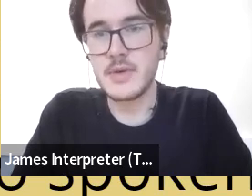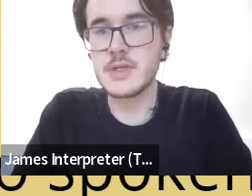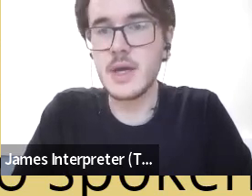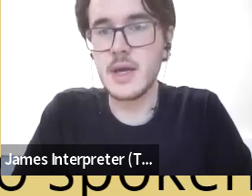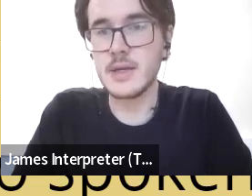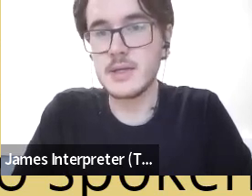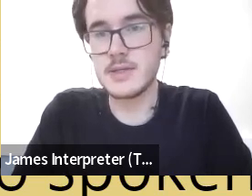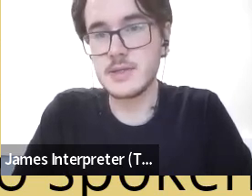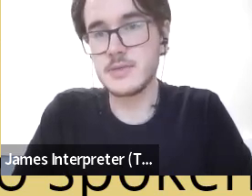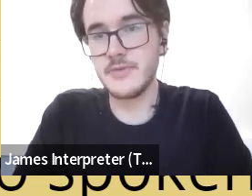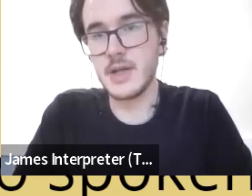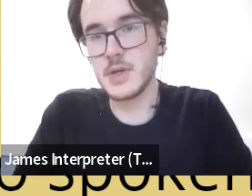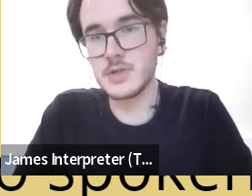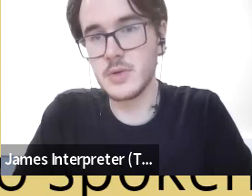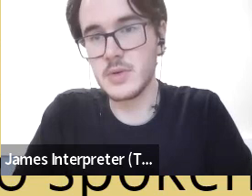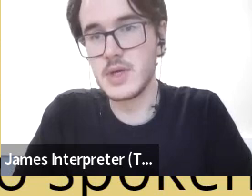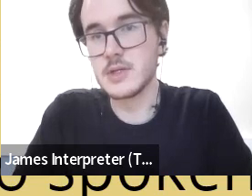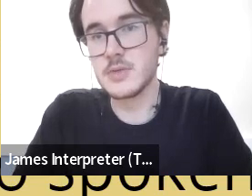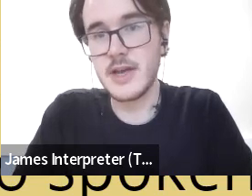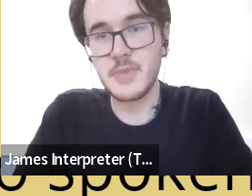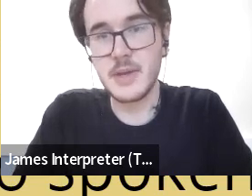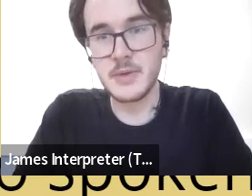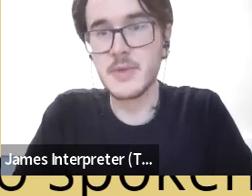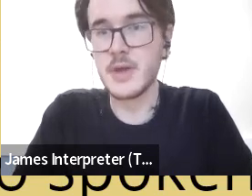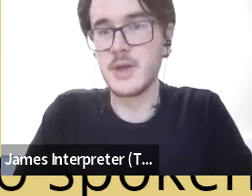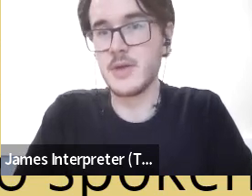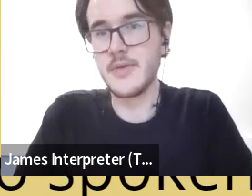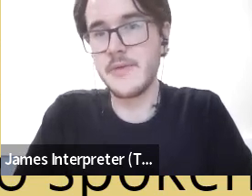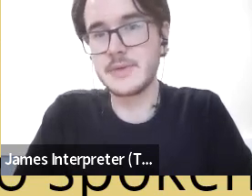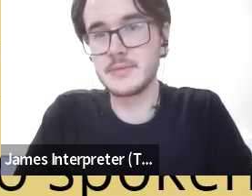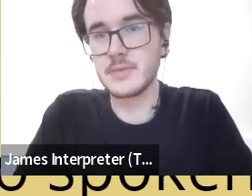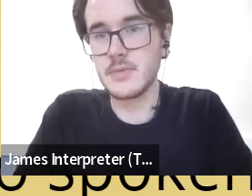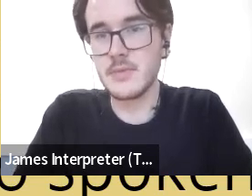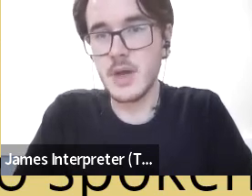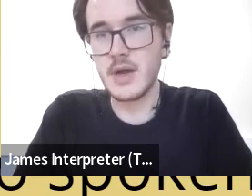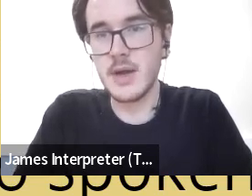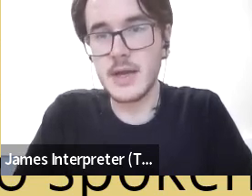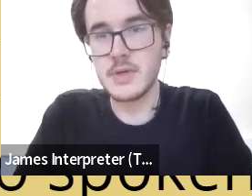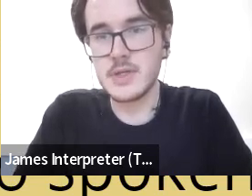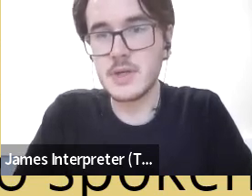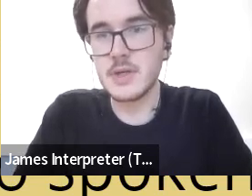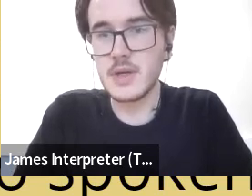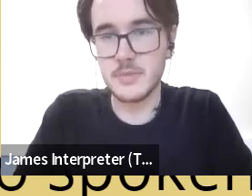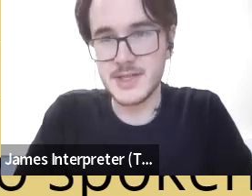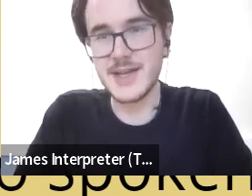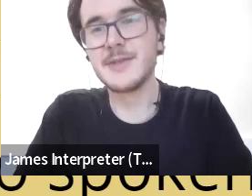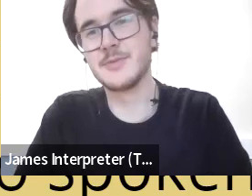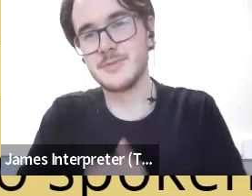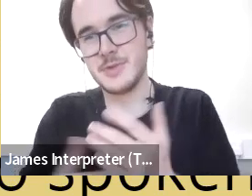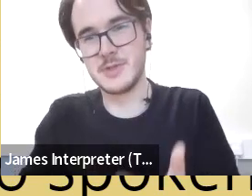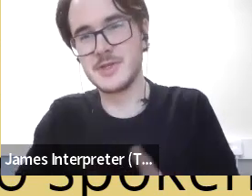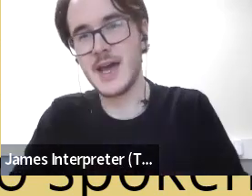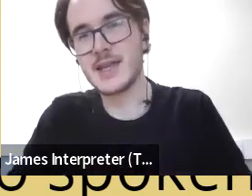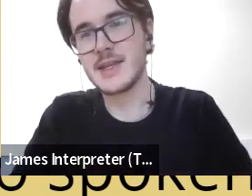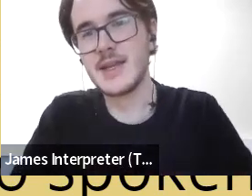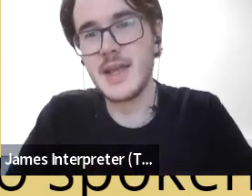own language and it's developed on its own. So deaf people and our language, BSL,